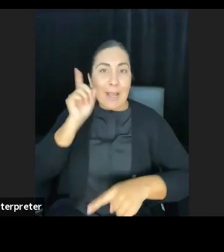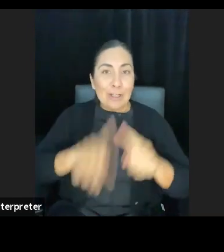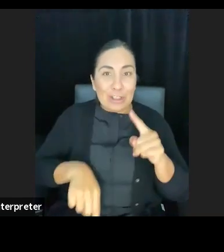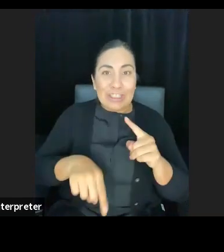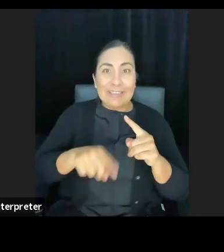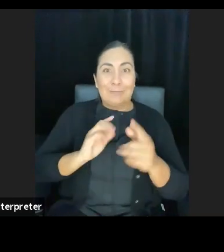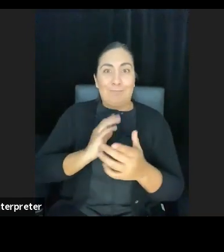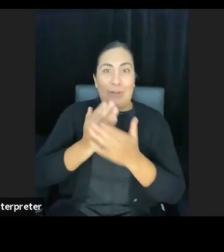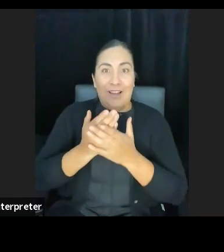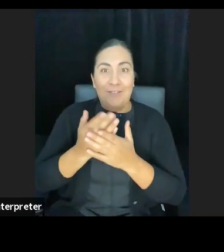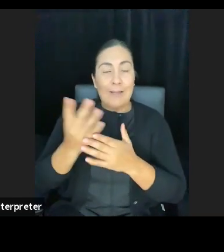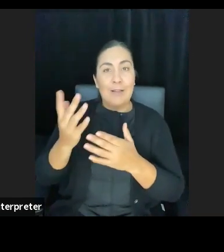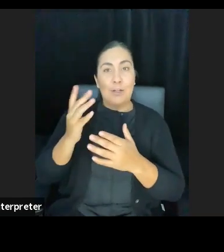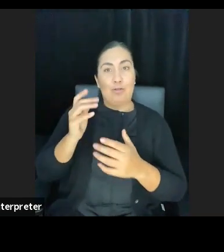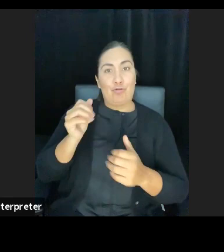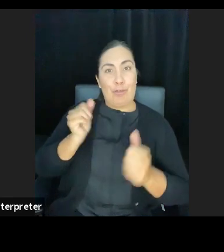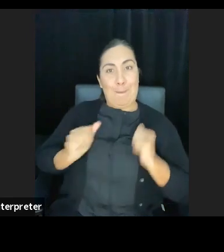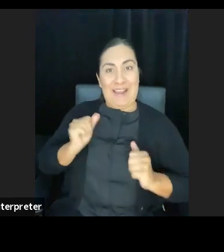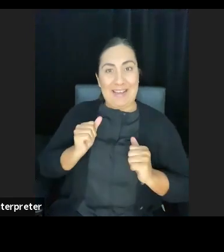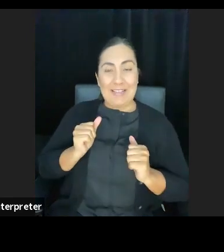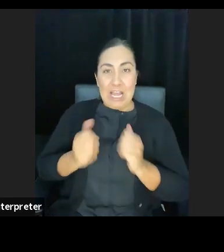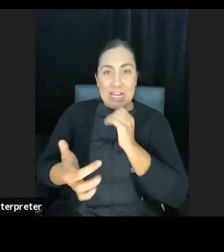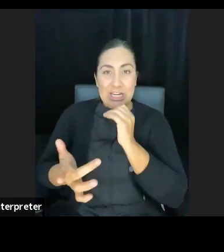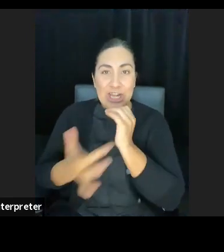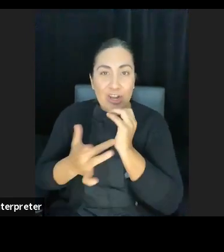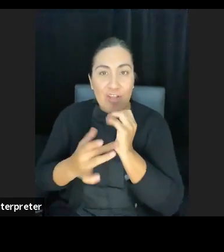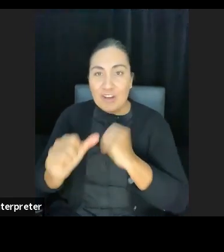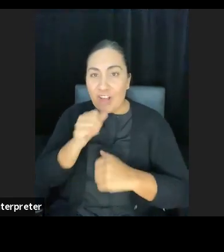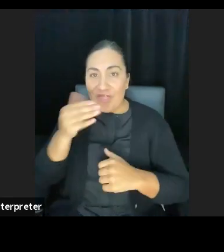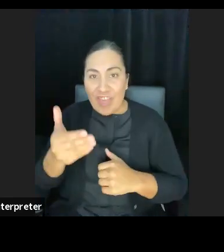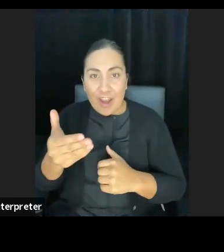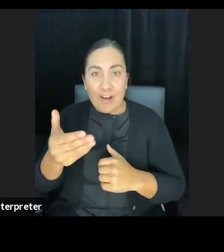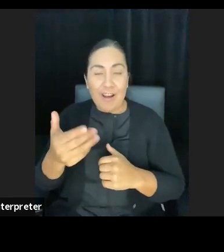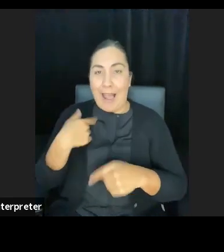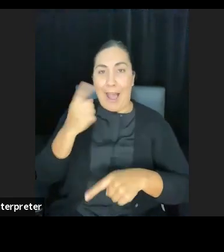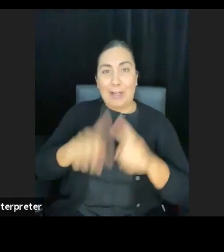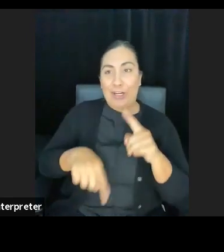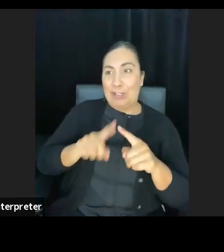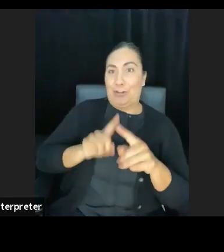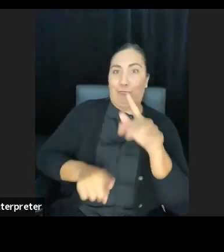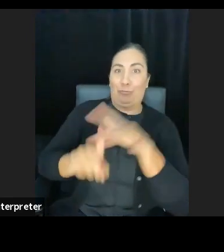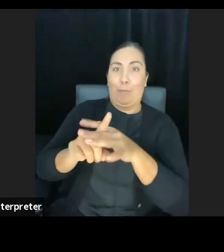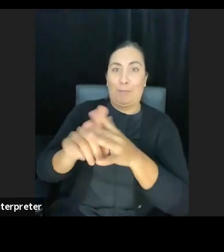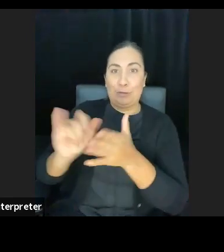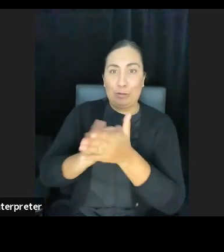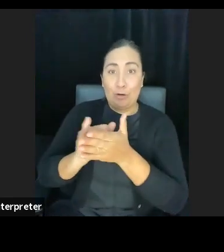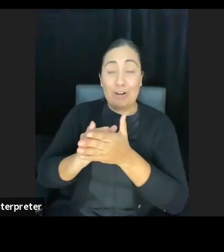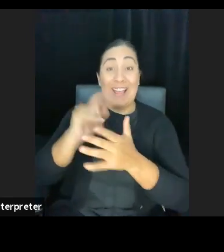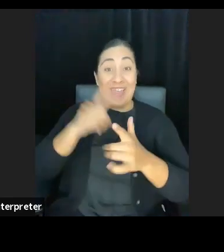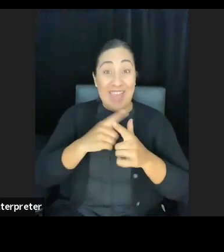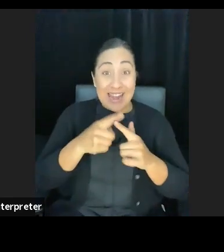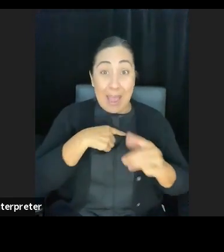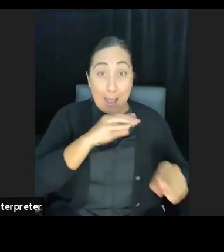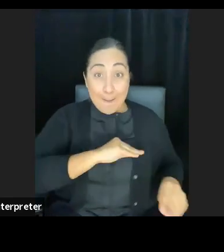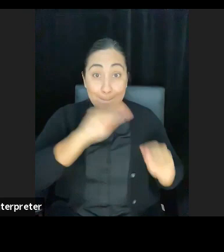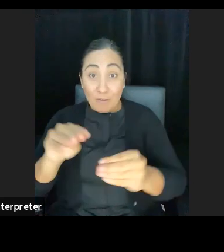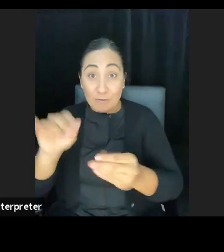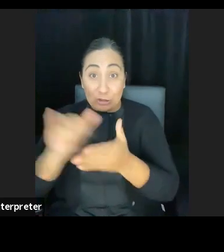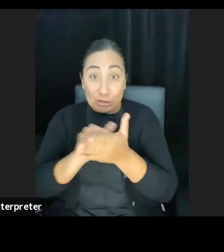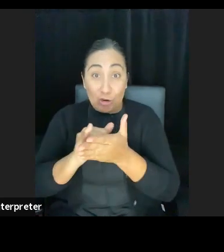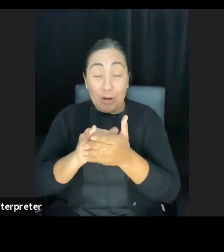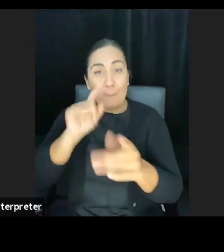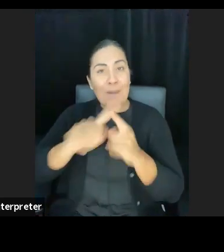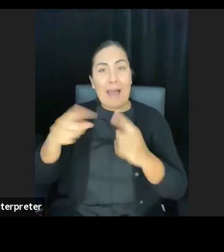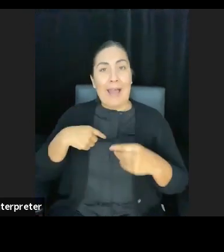technology wasn't there and I couldn't get to New York. Then I moved to New York and I still couldn't get into the theaters because I didn't have enough money to get into the theaters. So